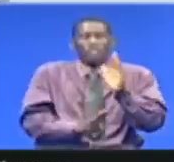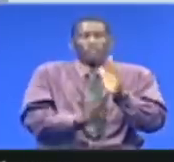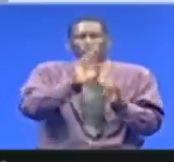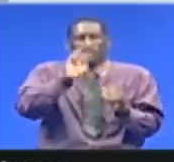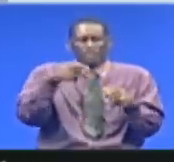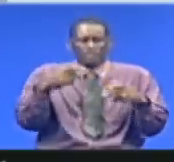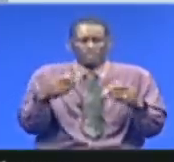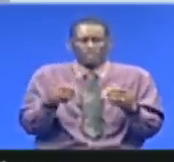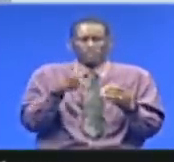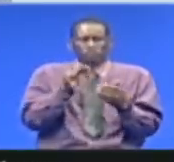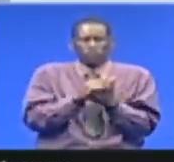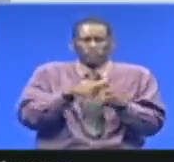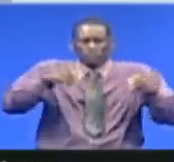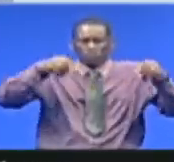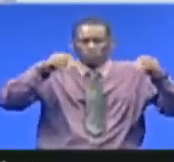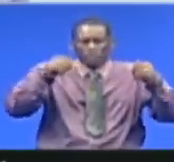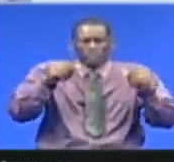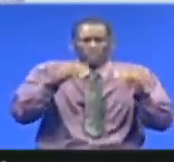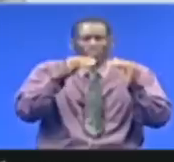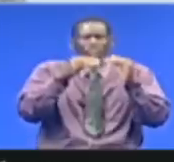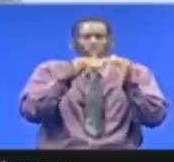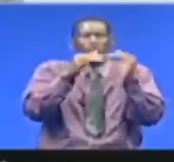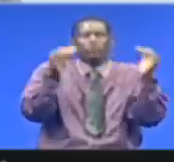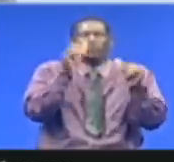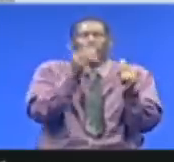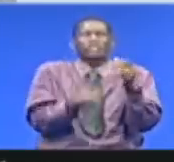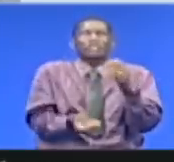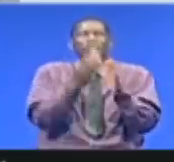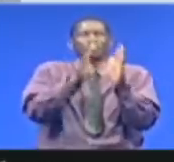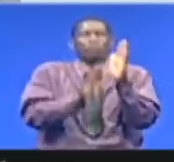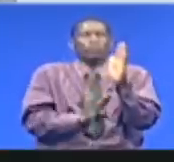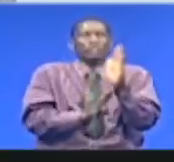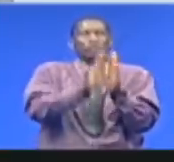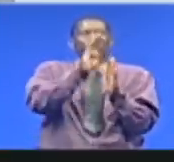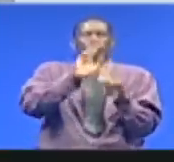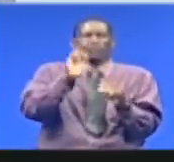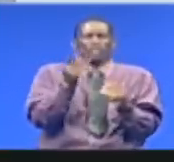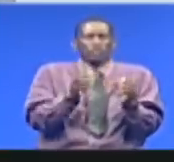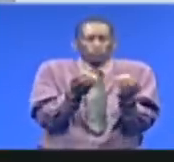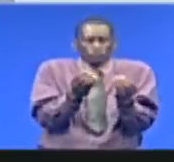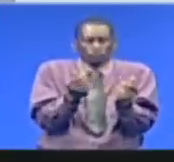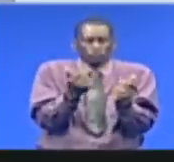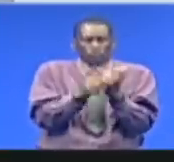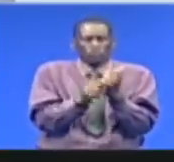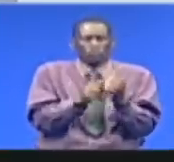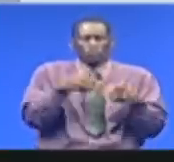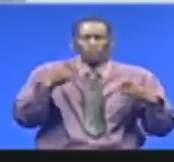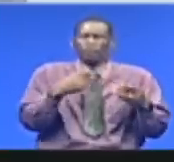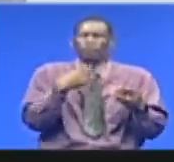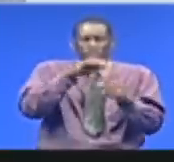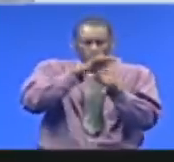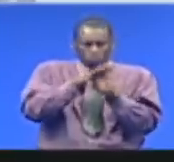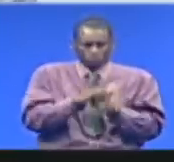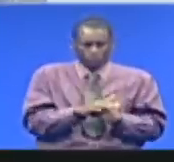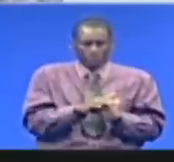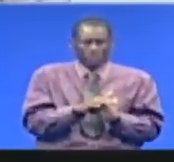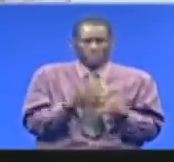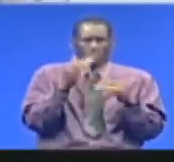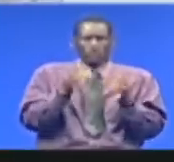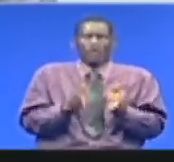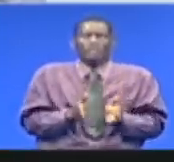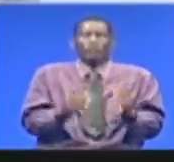equality, the equality that comes with development of Kenya will sort out these problems of people saying we are marginalized. Okay. And going forward,